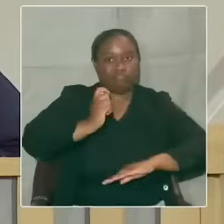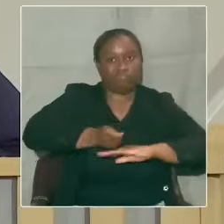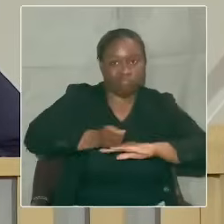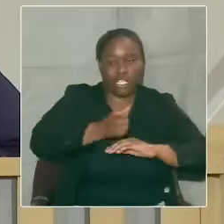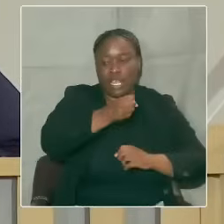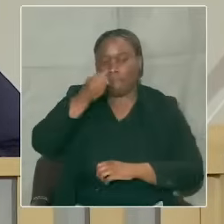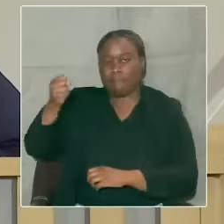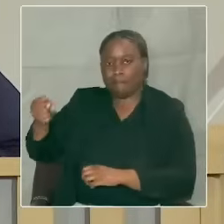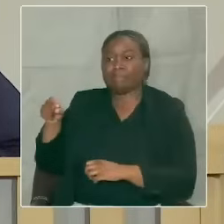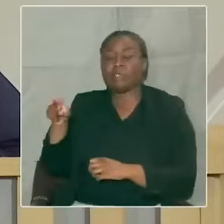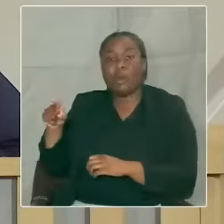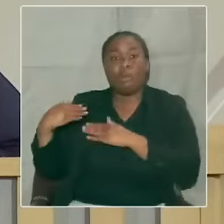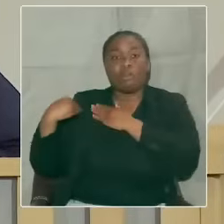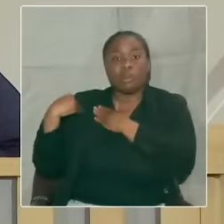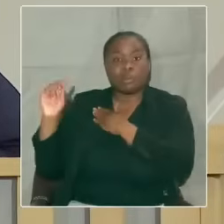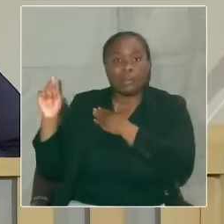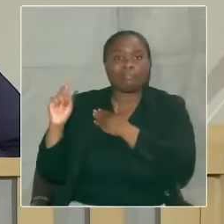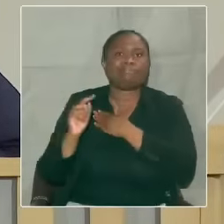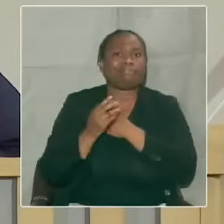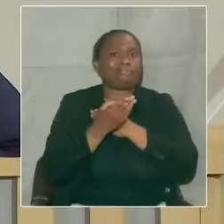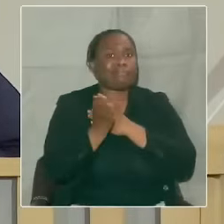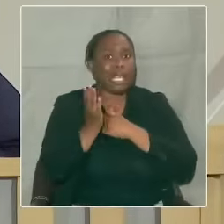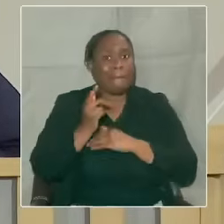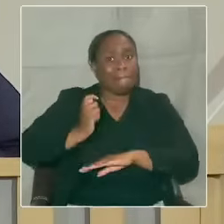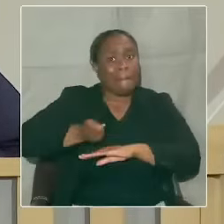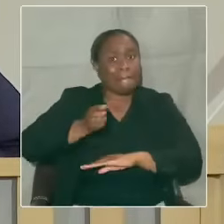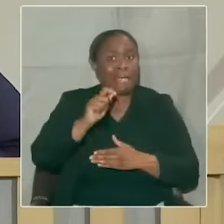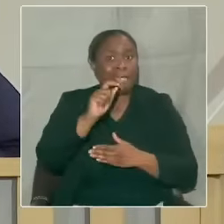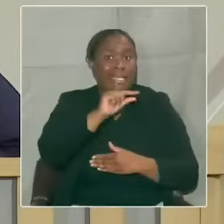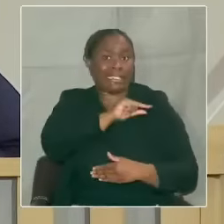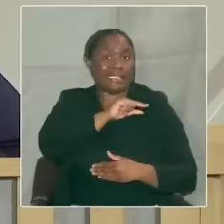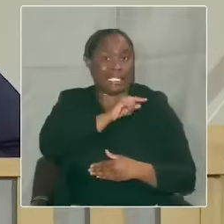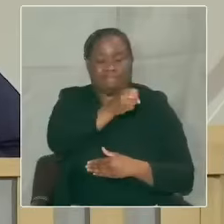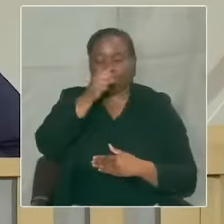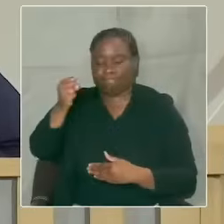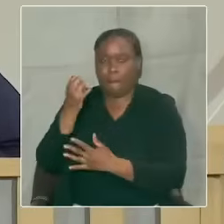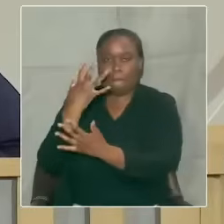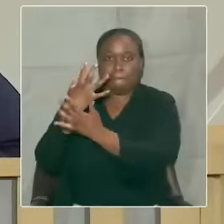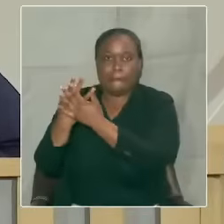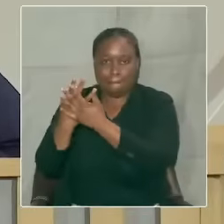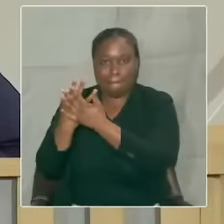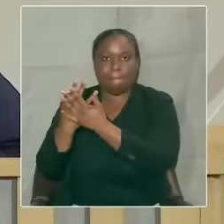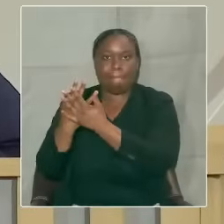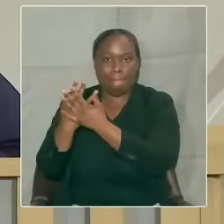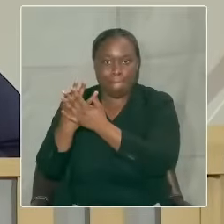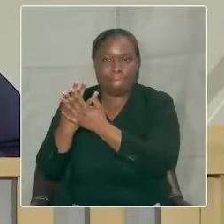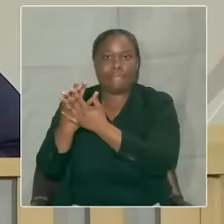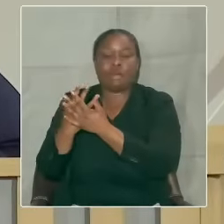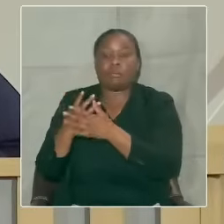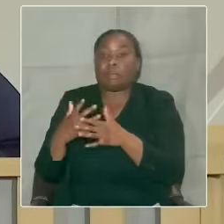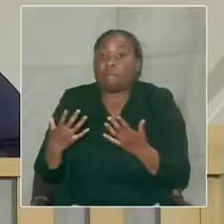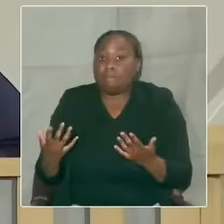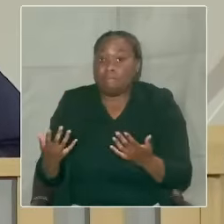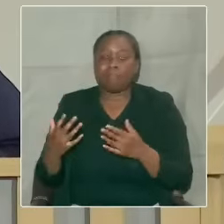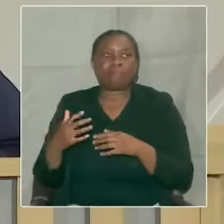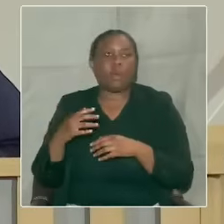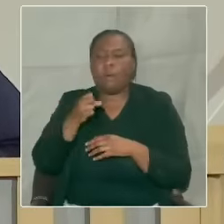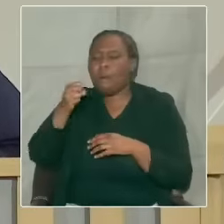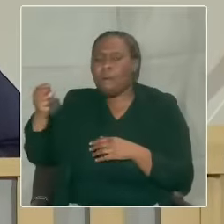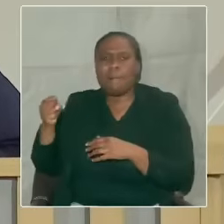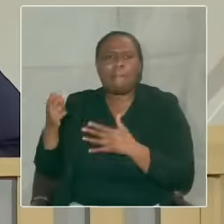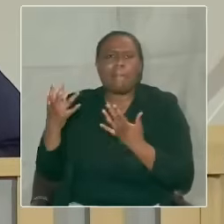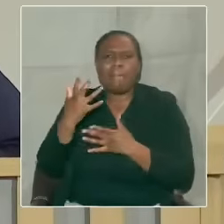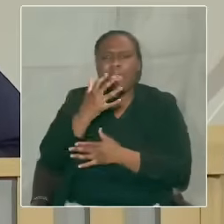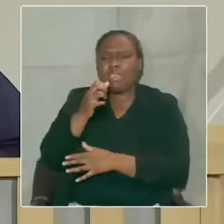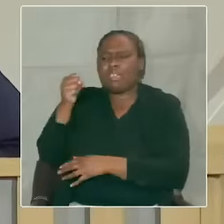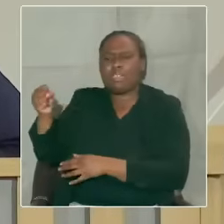involves incarceration of offenders and also the management of alternative community-based sentences, rehabilitation